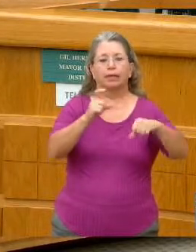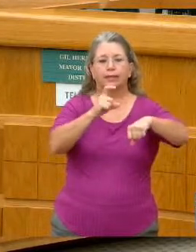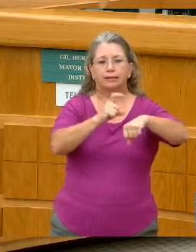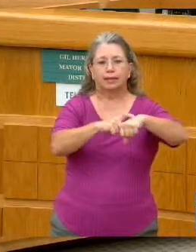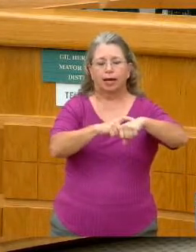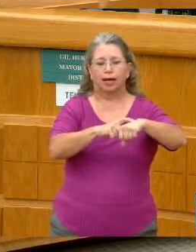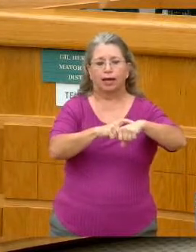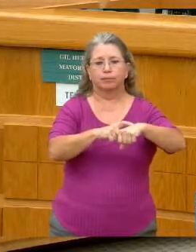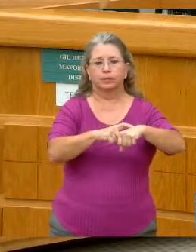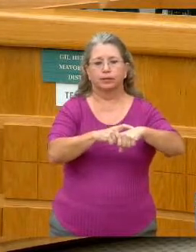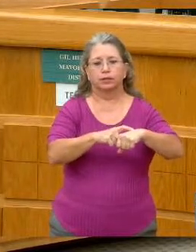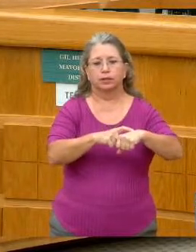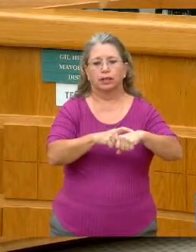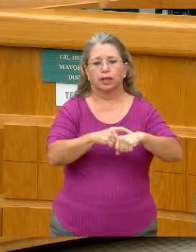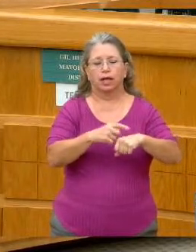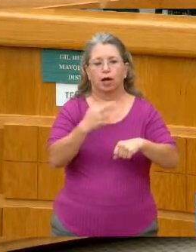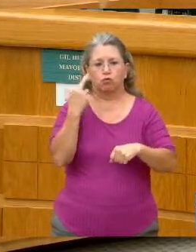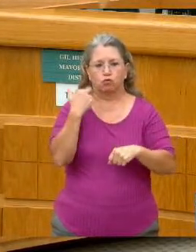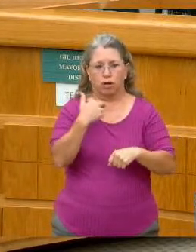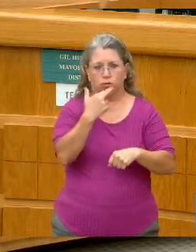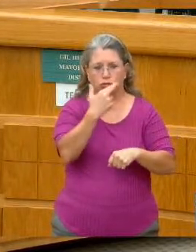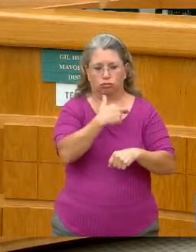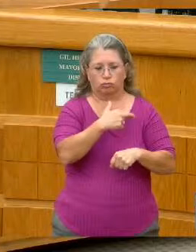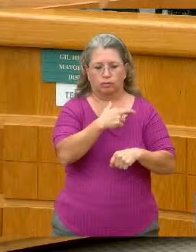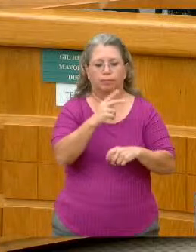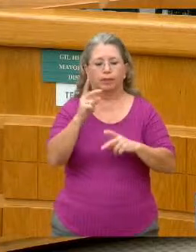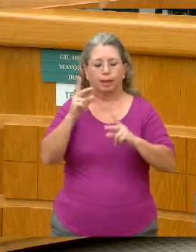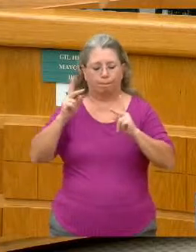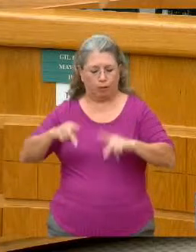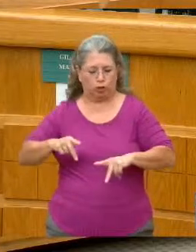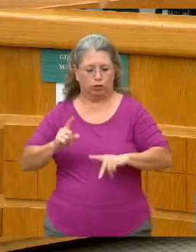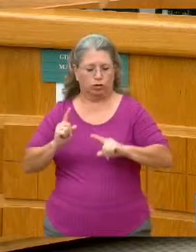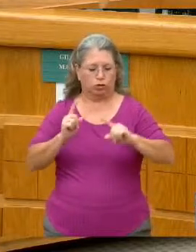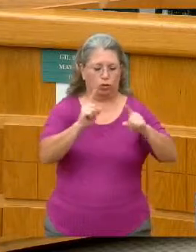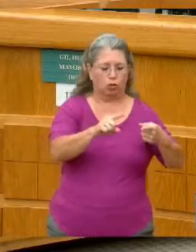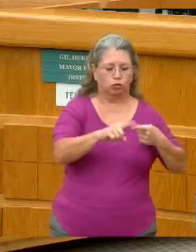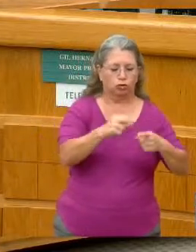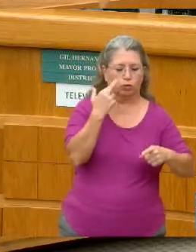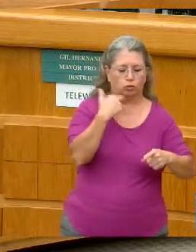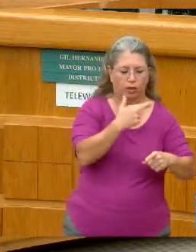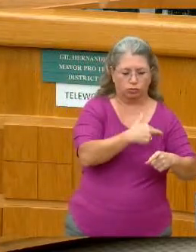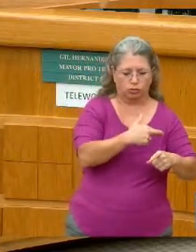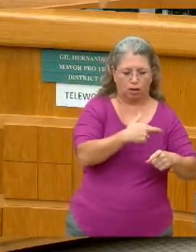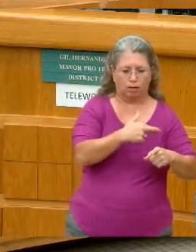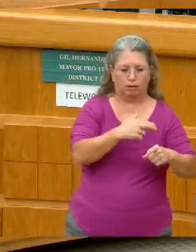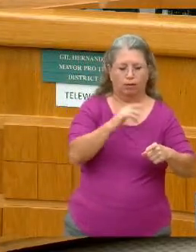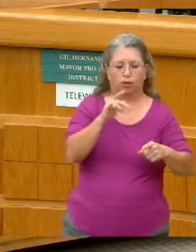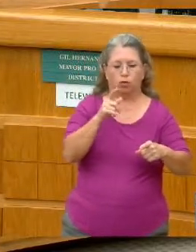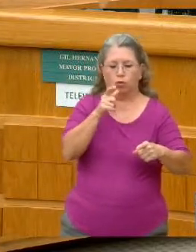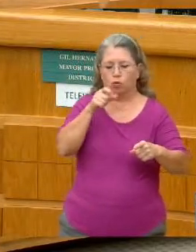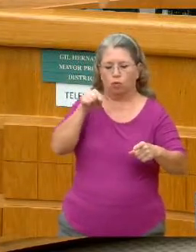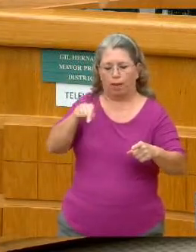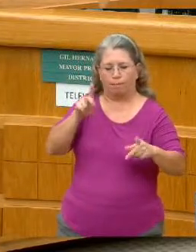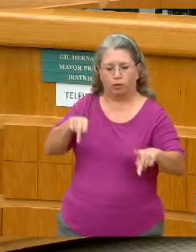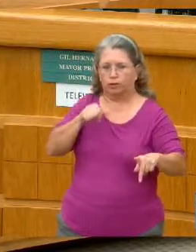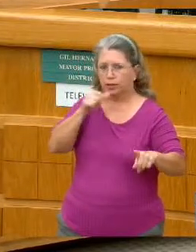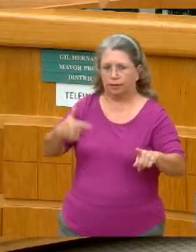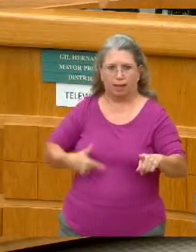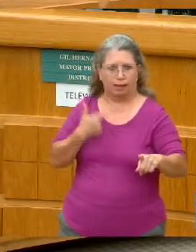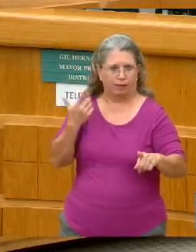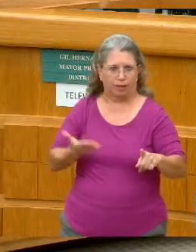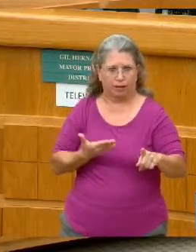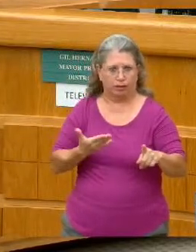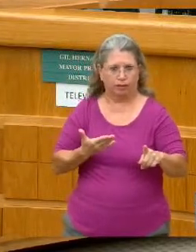that lives outside of the coastal bend area. We've done that week by week. That's what this plot represents. It's in thousands, so we've